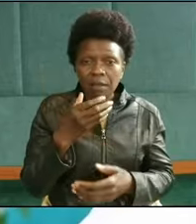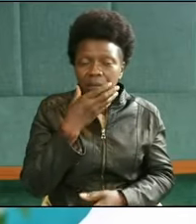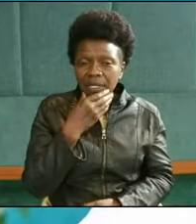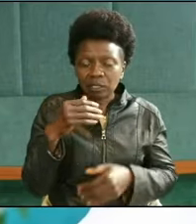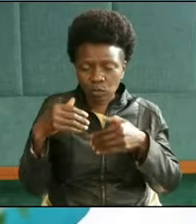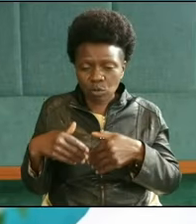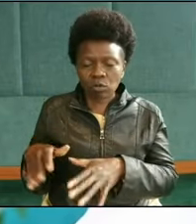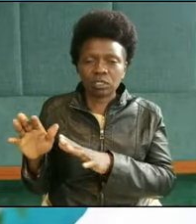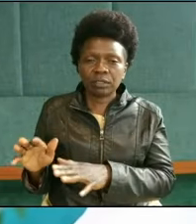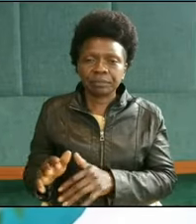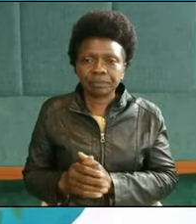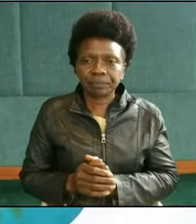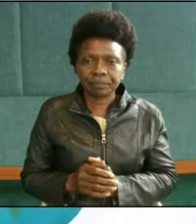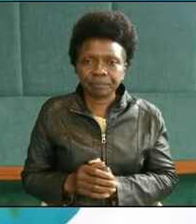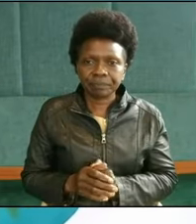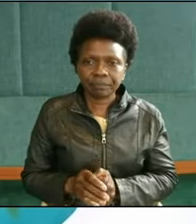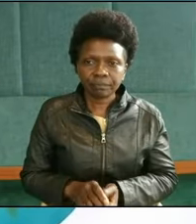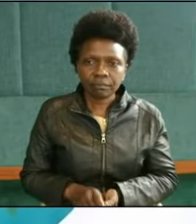lost.